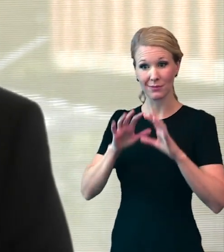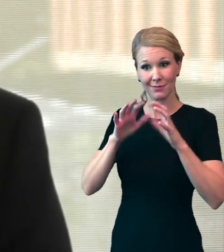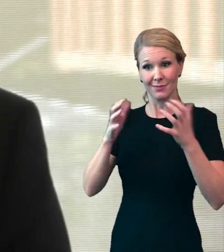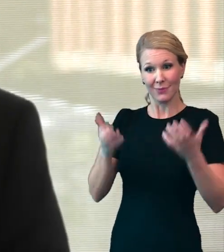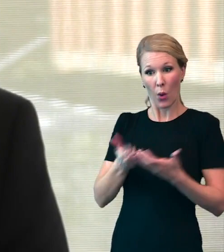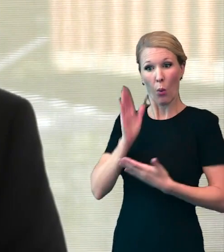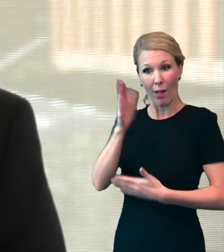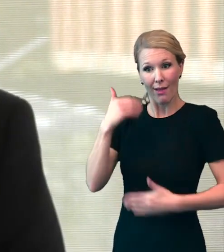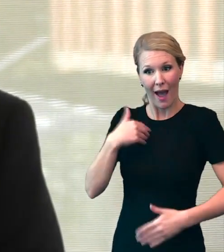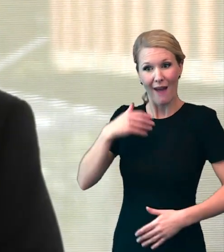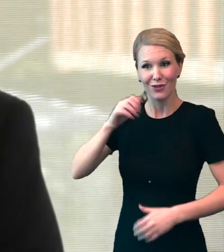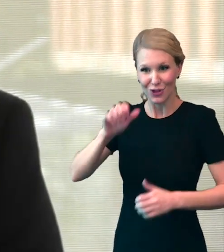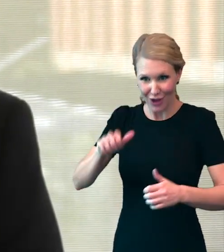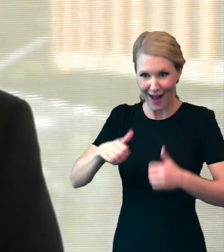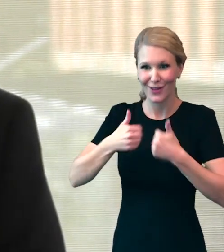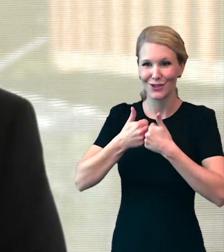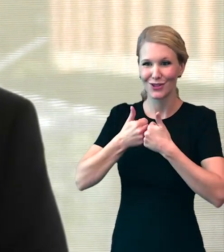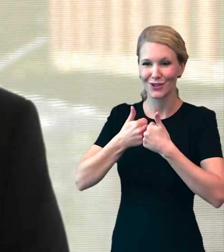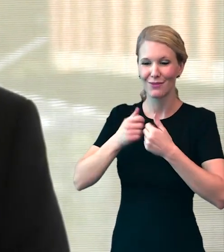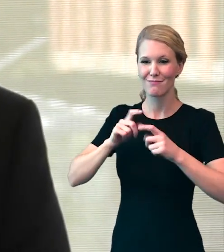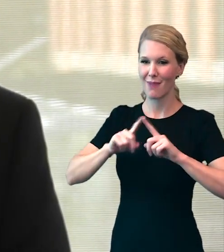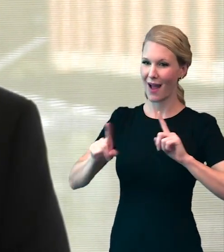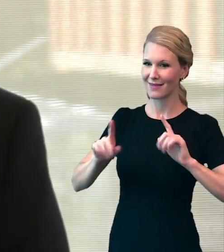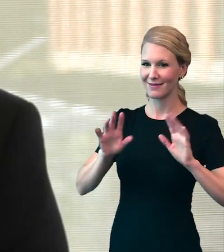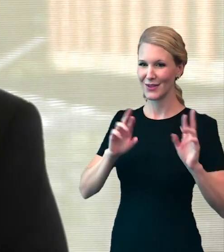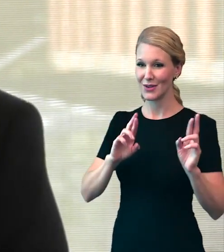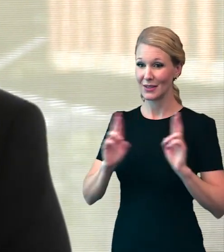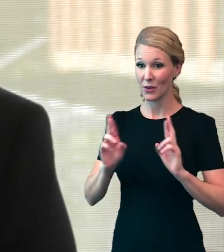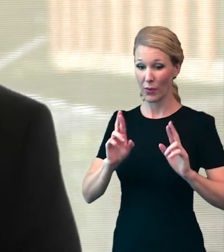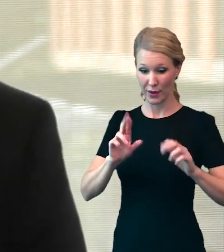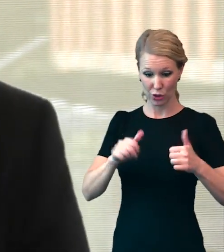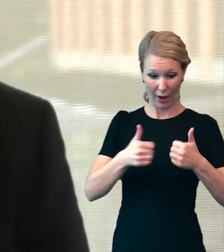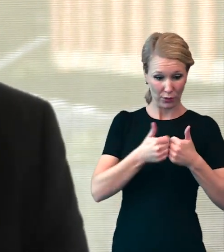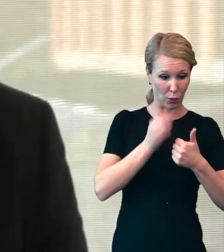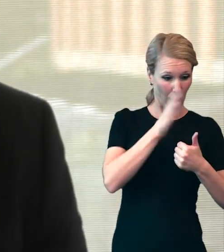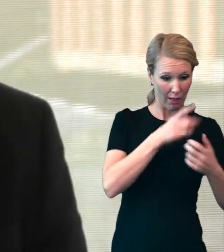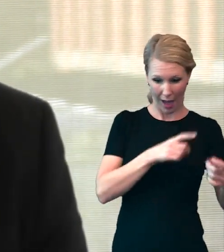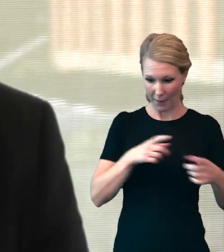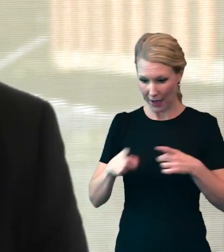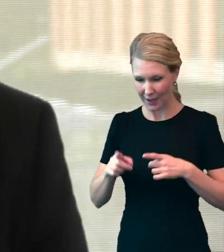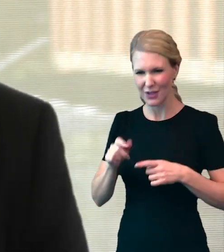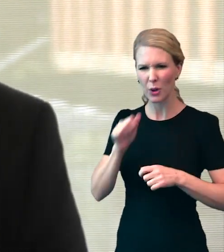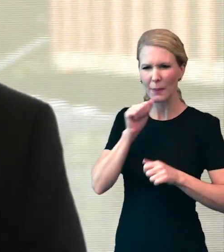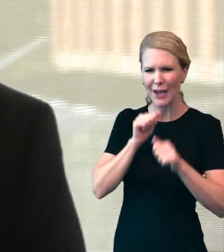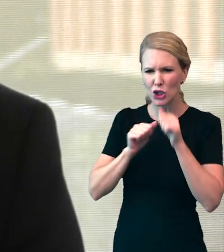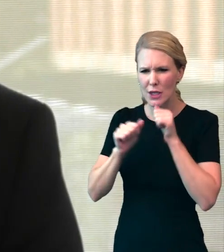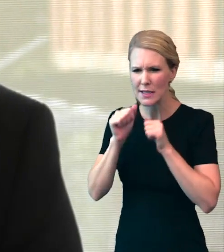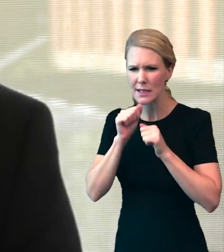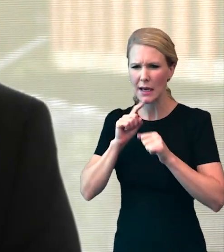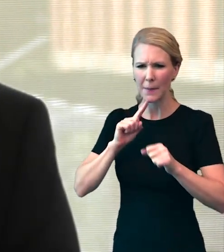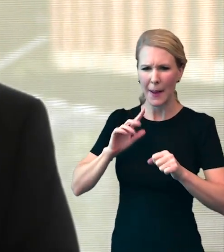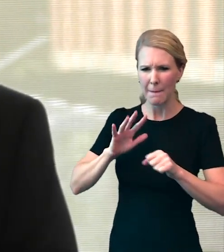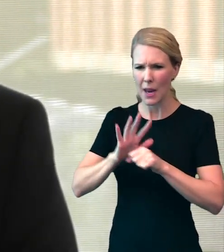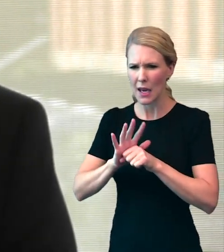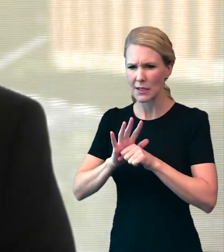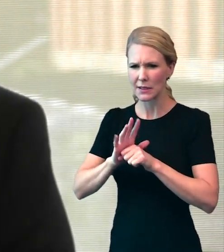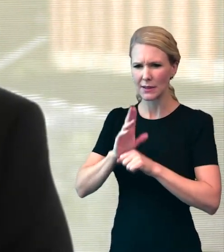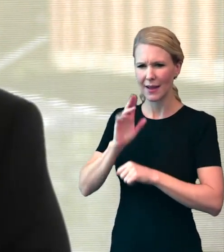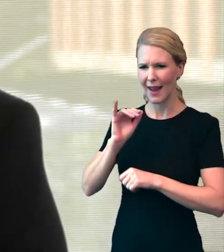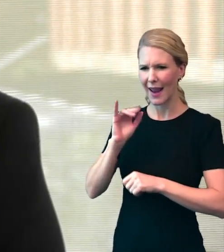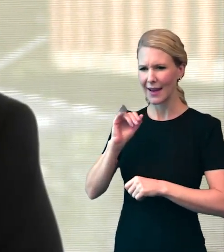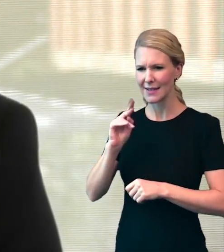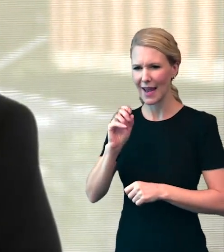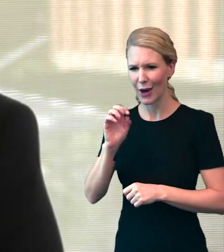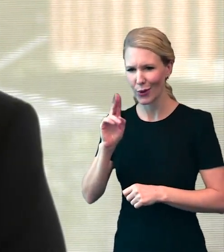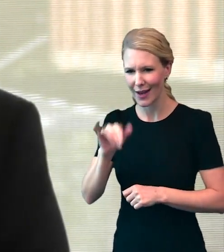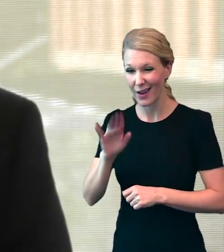hopefully not to the extent of a pandemic. These challenges are inevitable. They will test your patience, commitment, and integrity. However, the